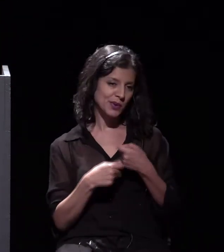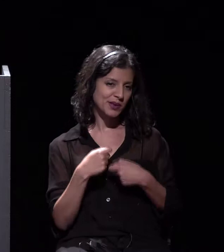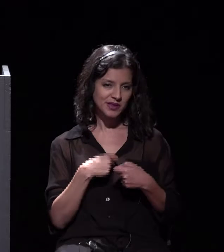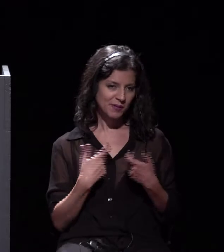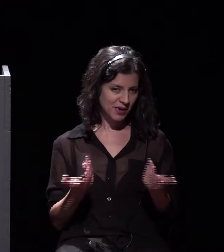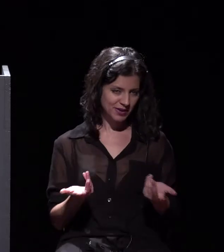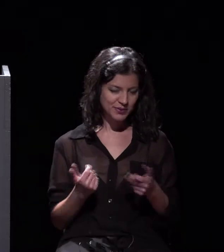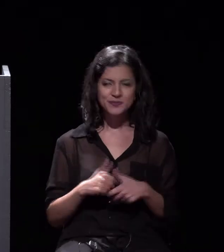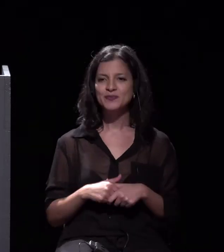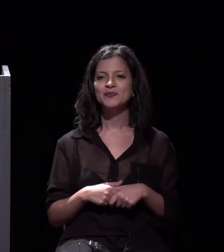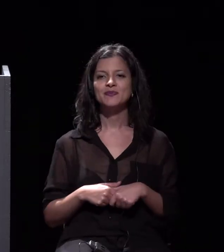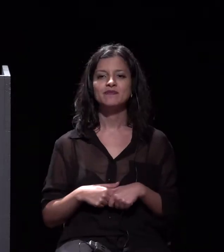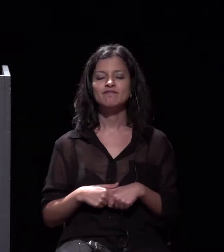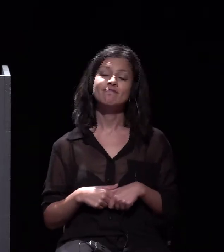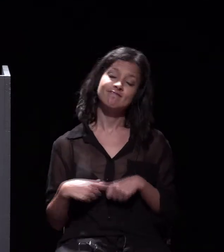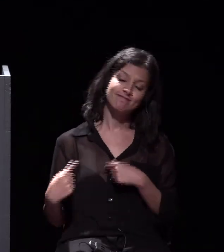this